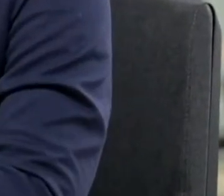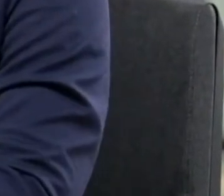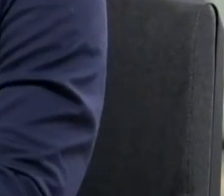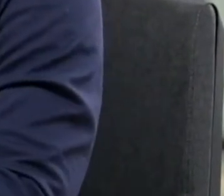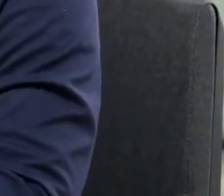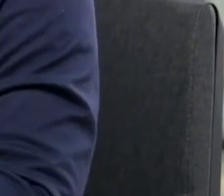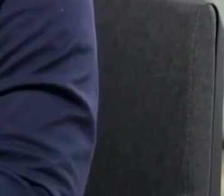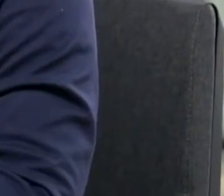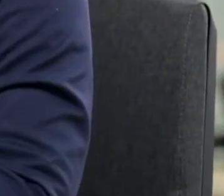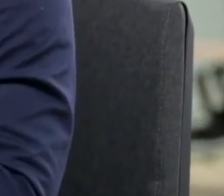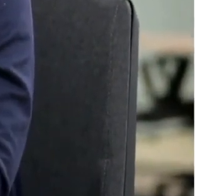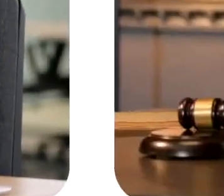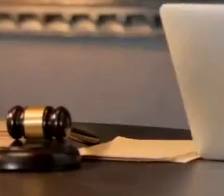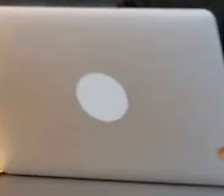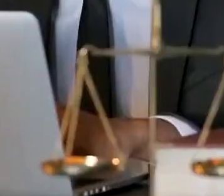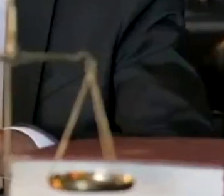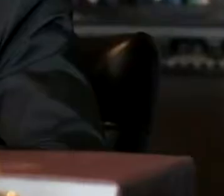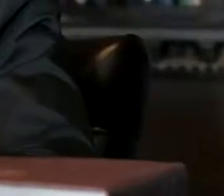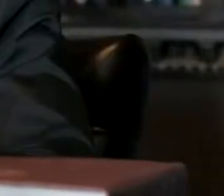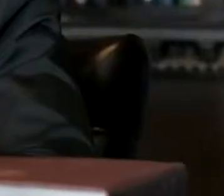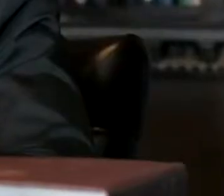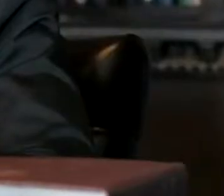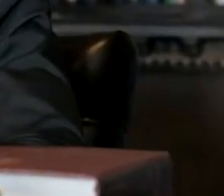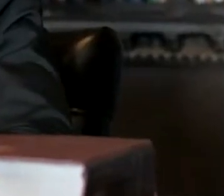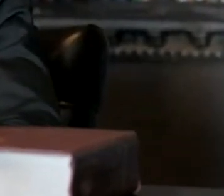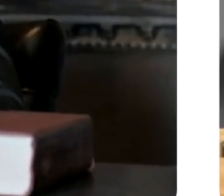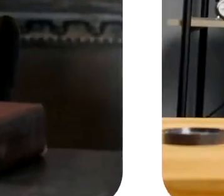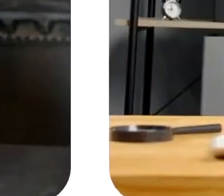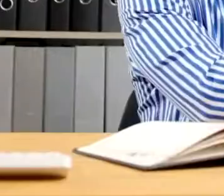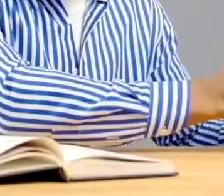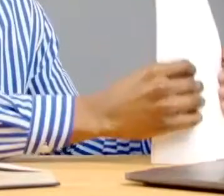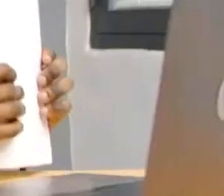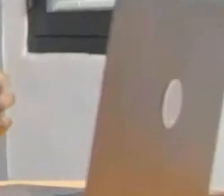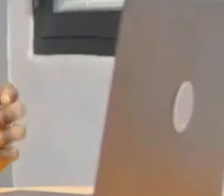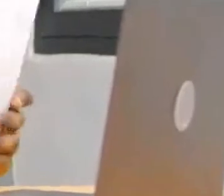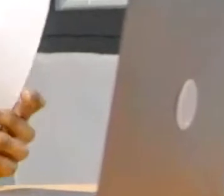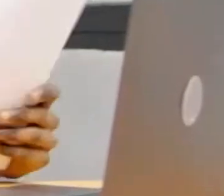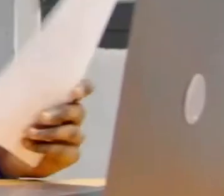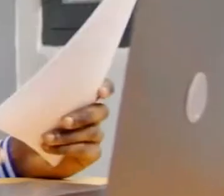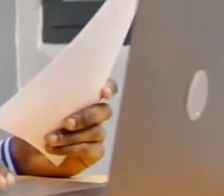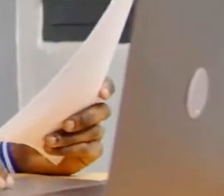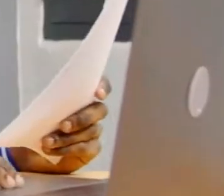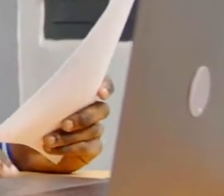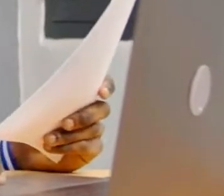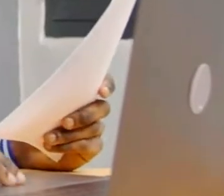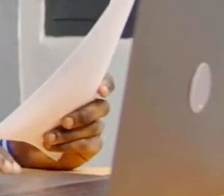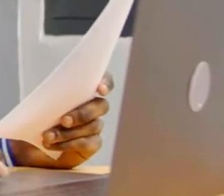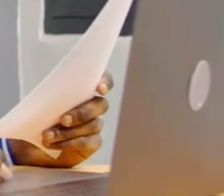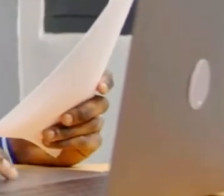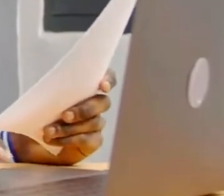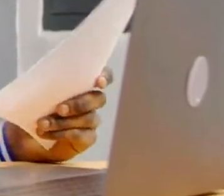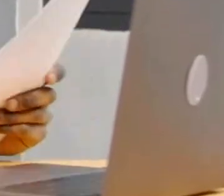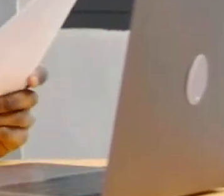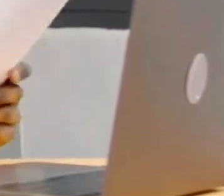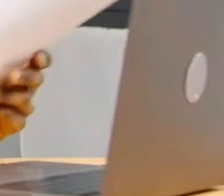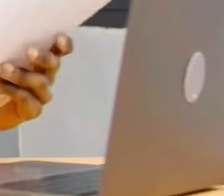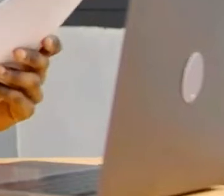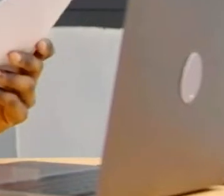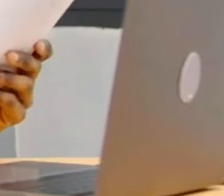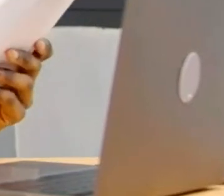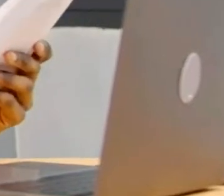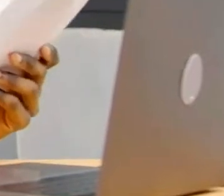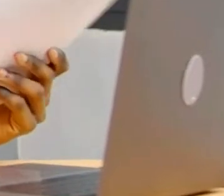for Jamaican laws. Whether you're just curious, doing research, or making sure you're following the